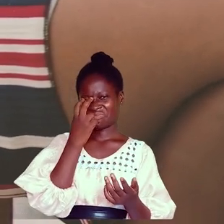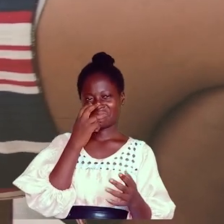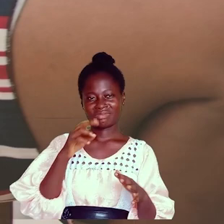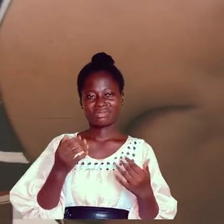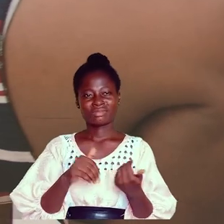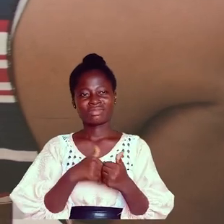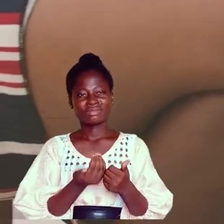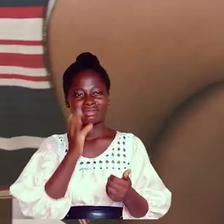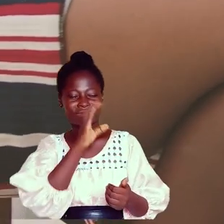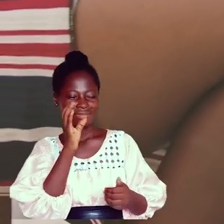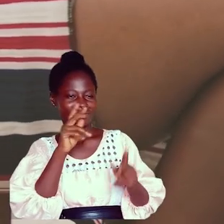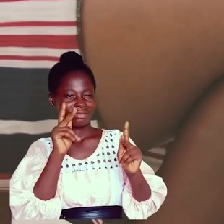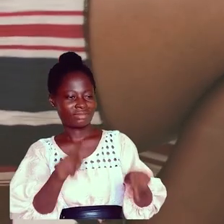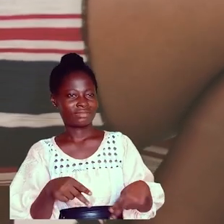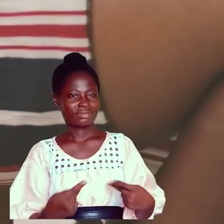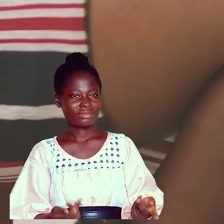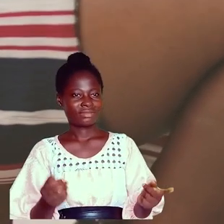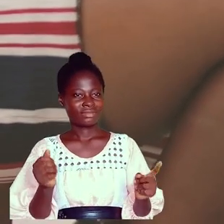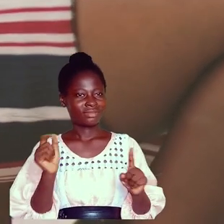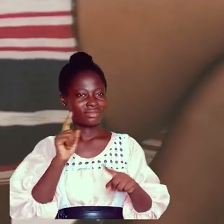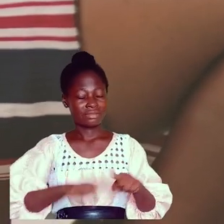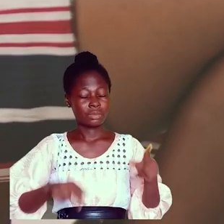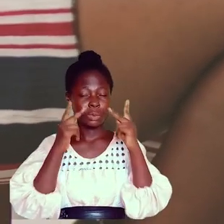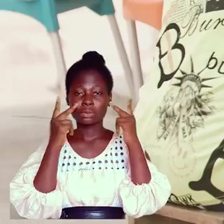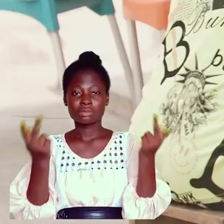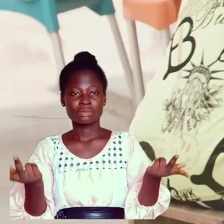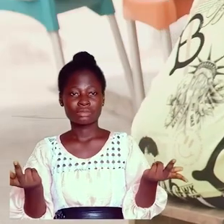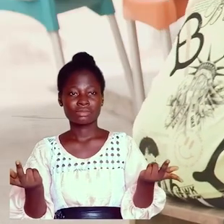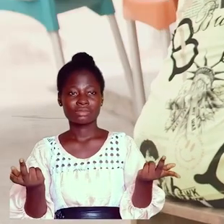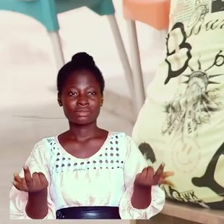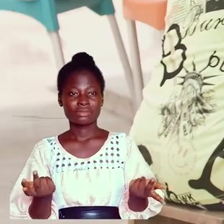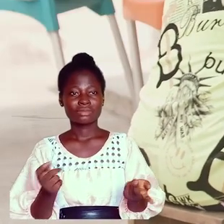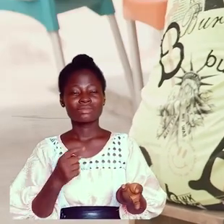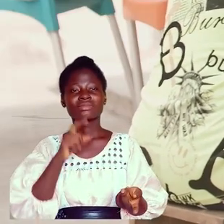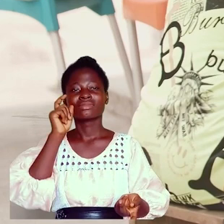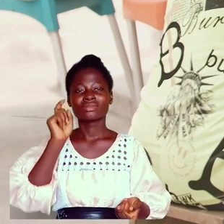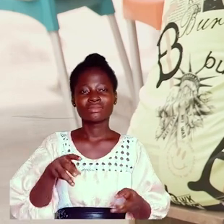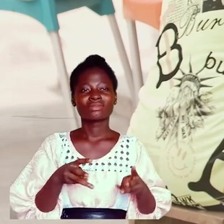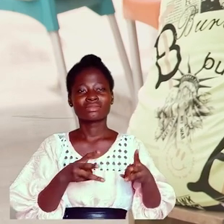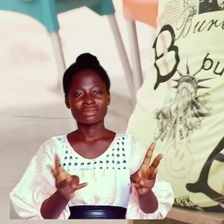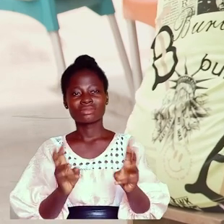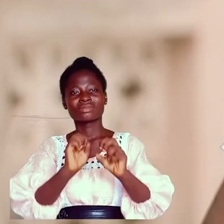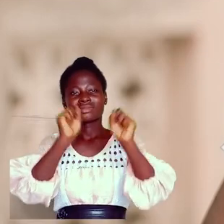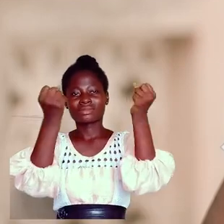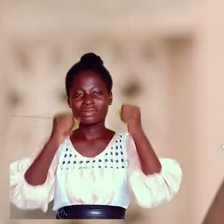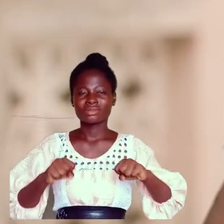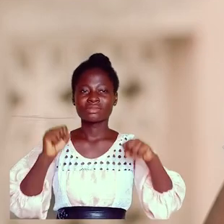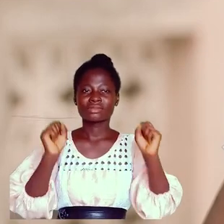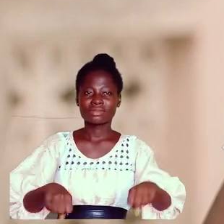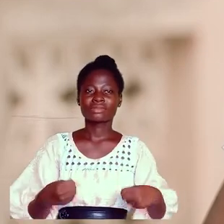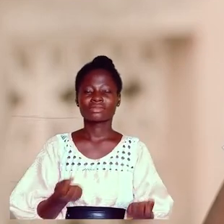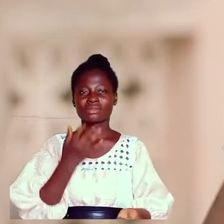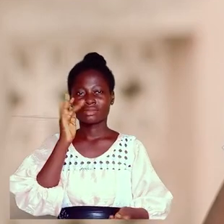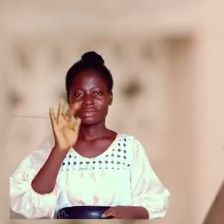visually impaired look for a person who abused her? Because I can't see. So there should be a system, a very strong system, that